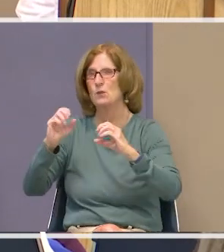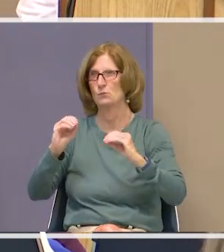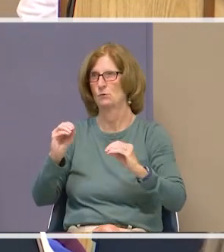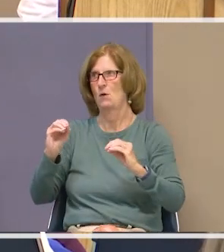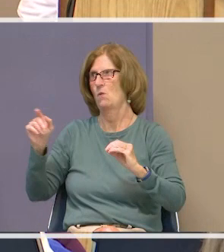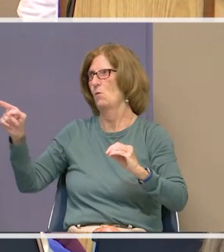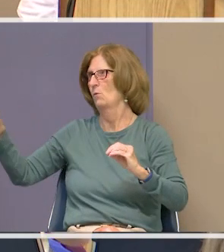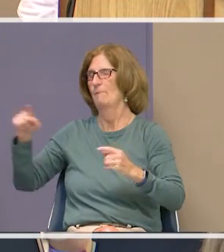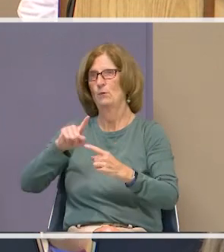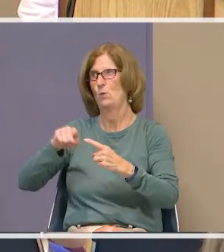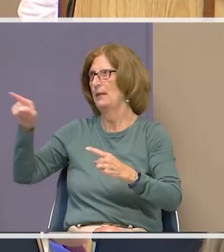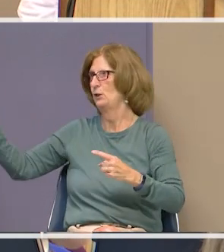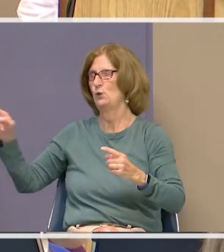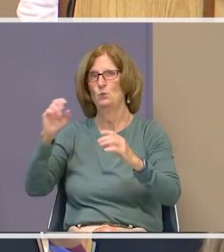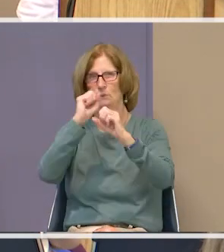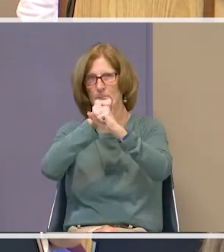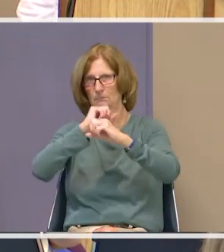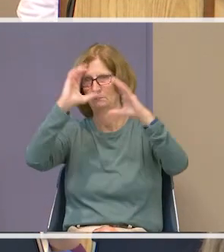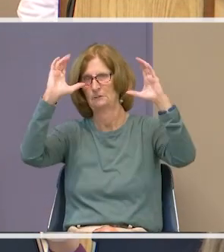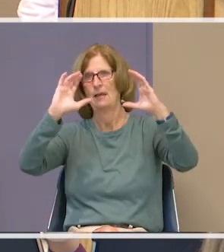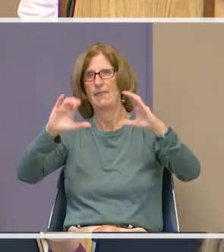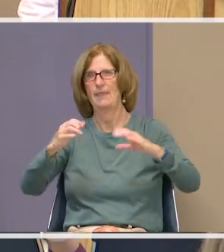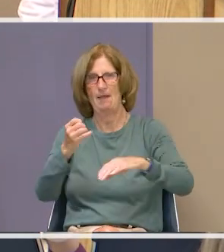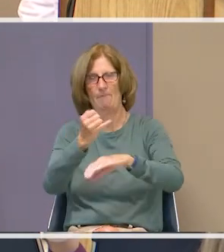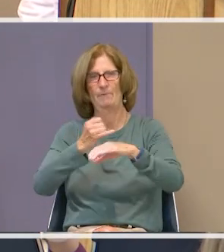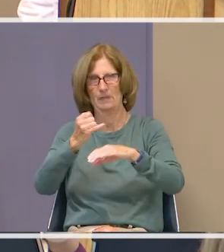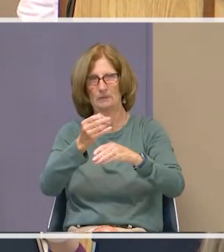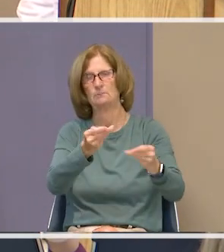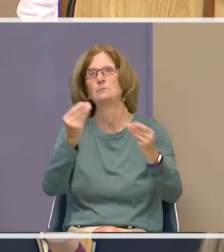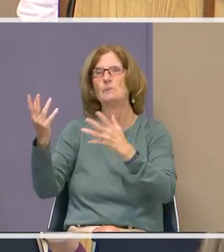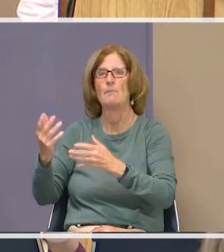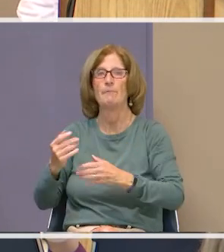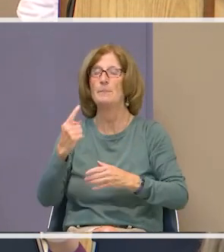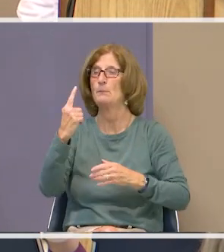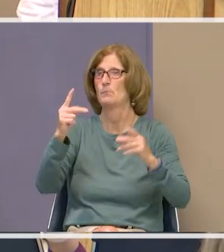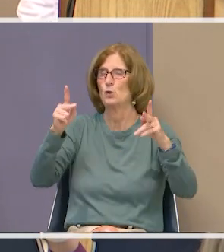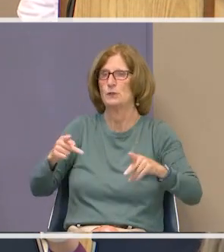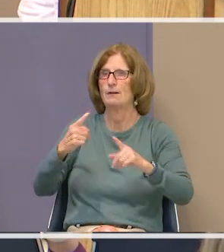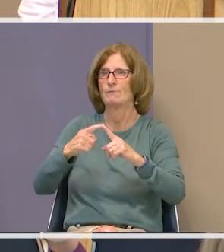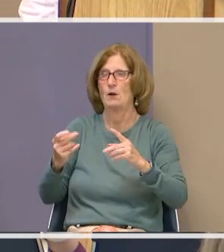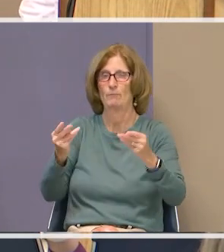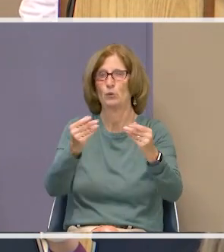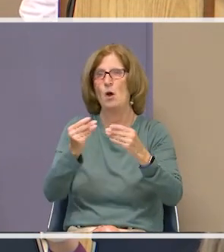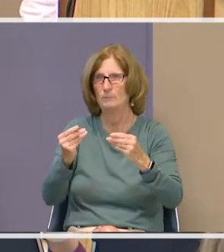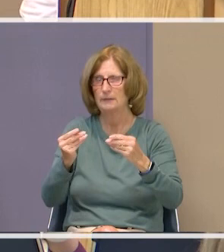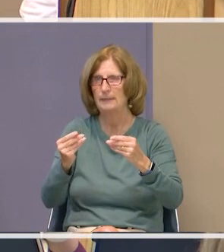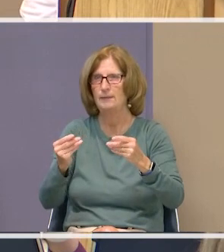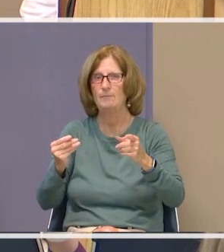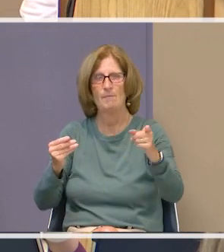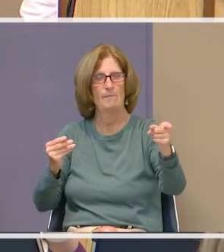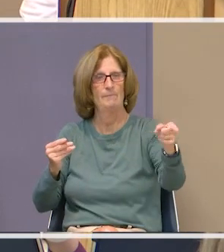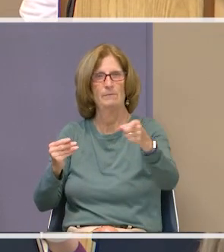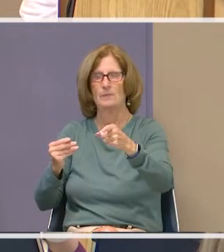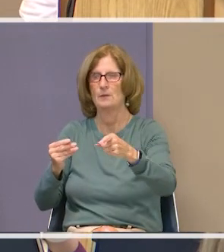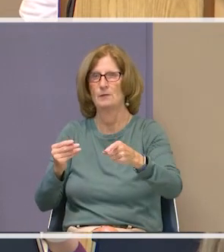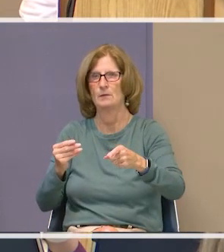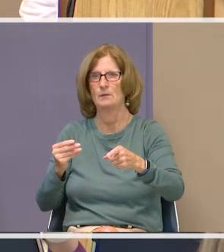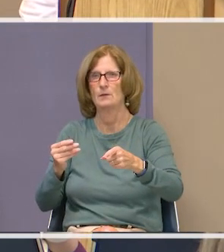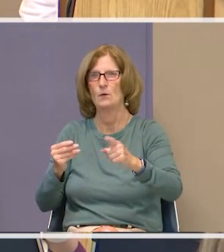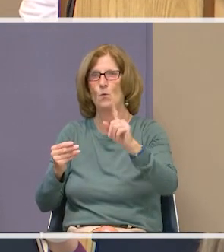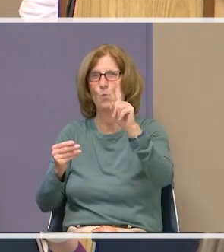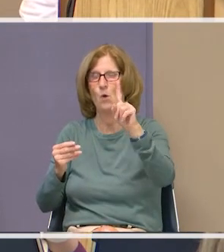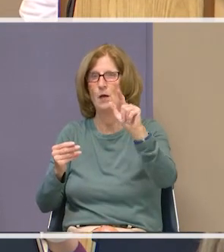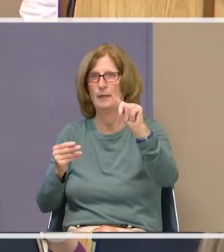that will resolve that problem. But as one of our property people pointed out to me, having just the one lane coming